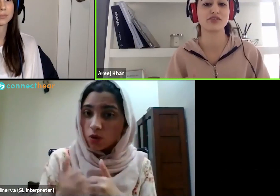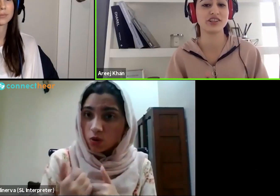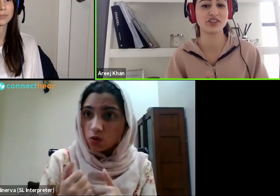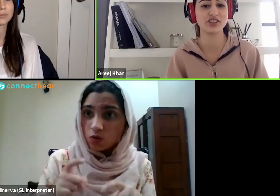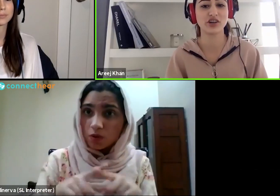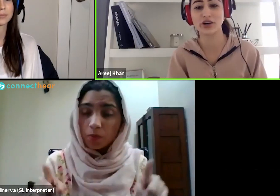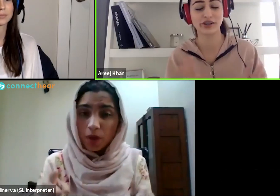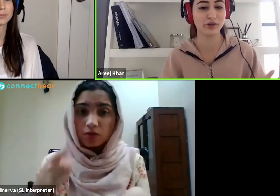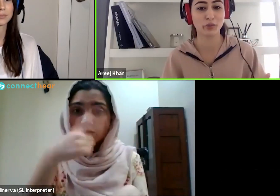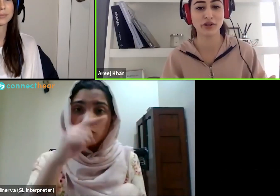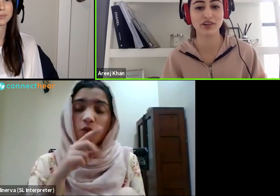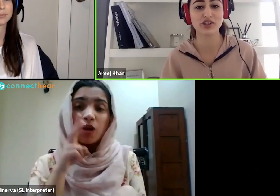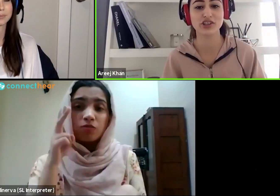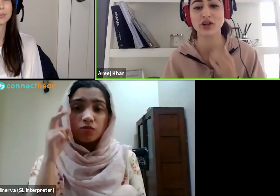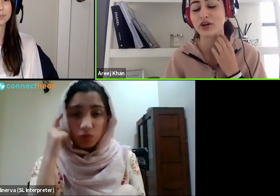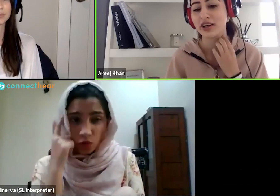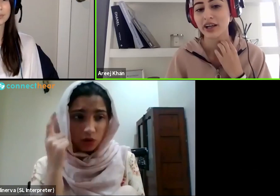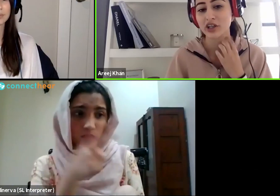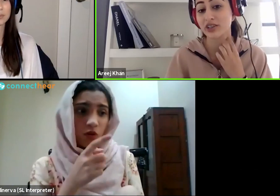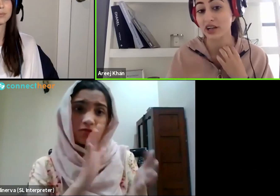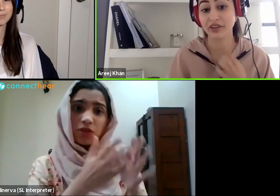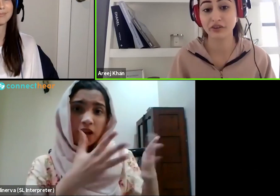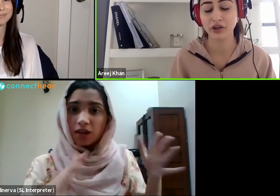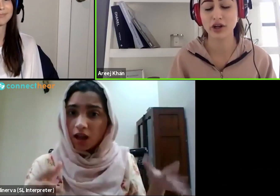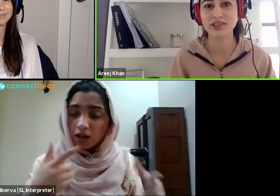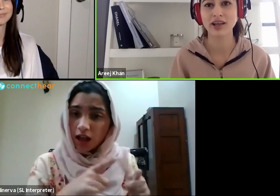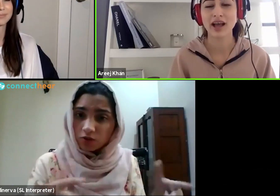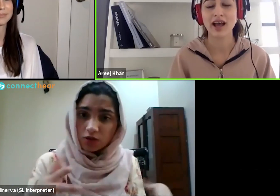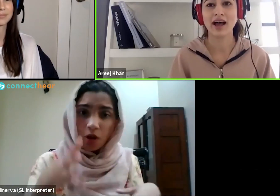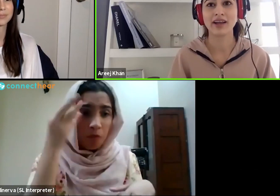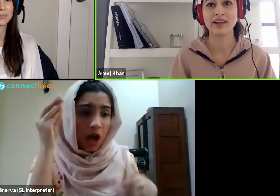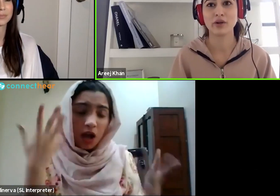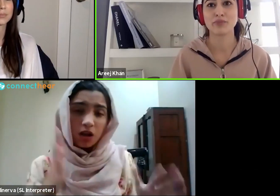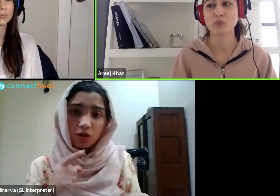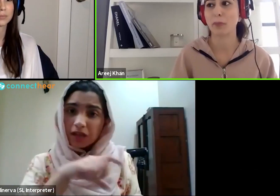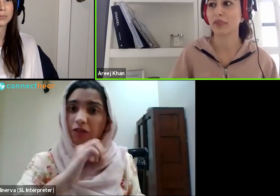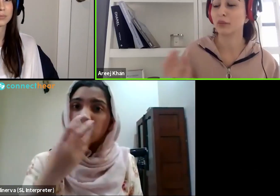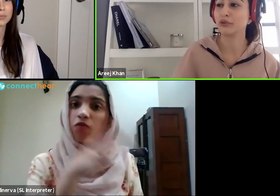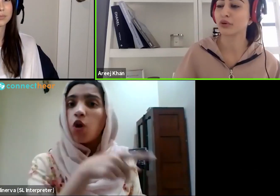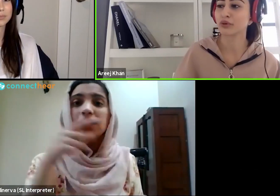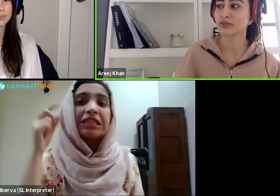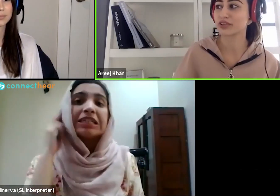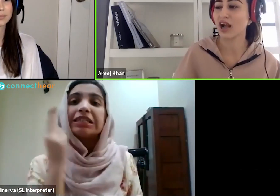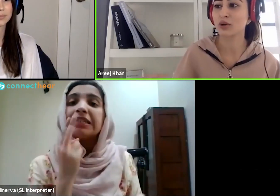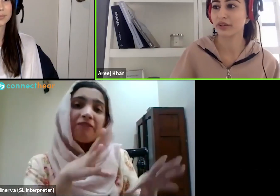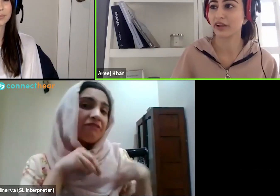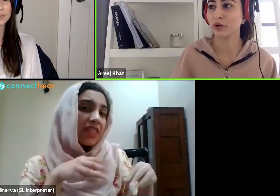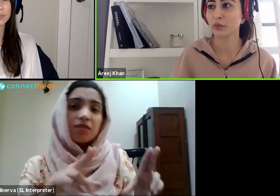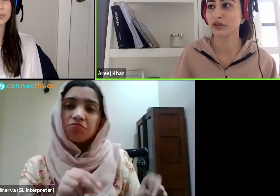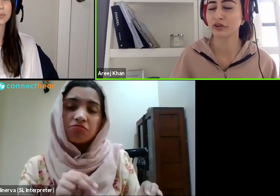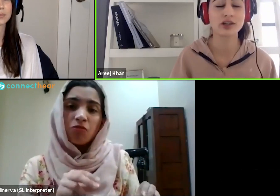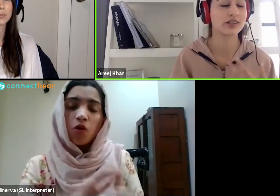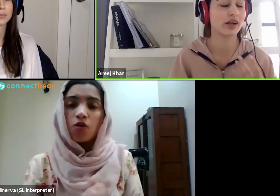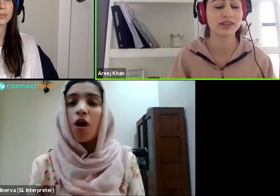deaf. She's not, one of us. She doesn't have a hearing loss. And when you go out in the